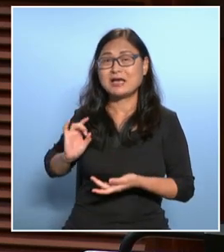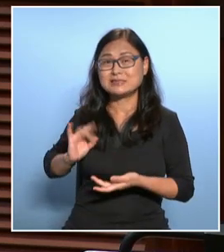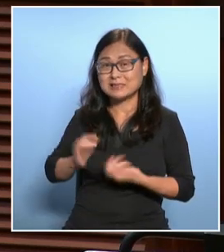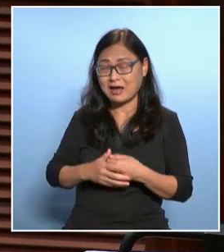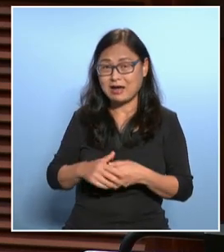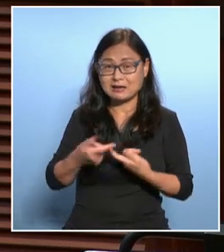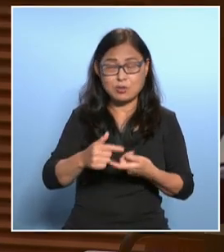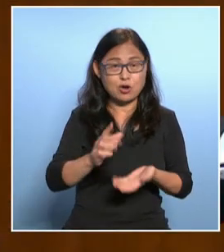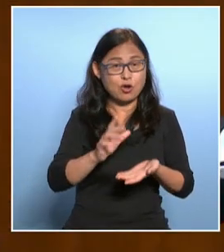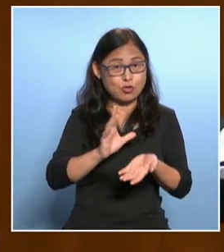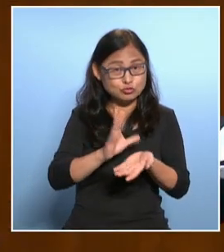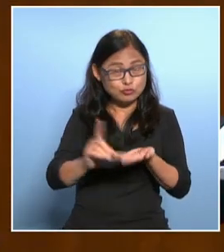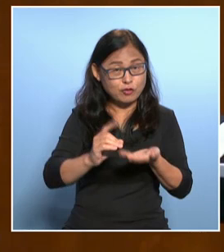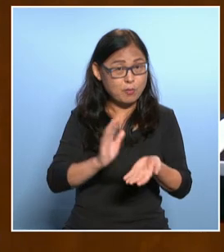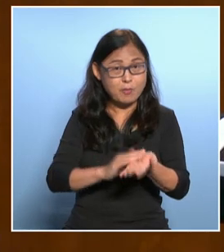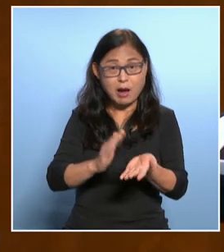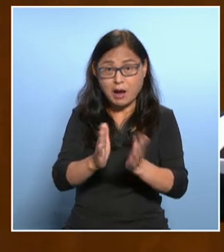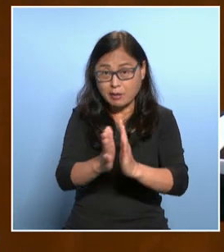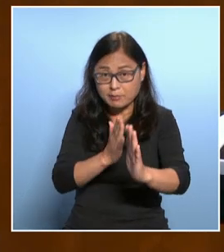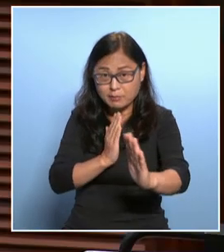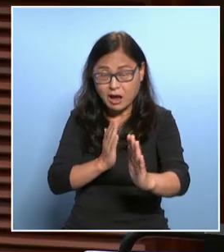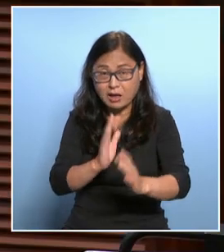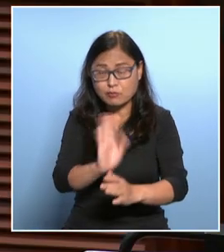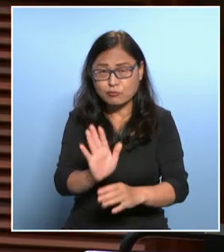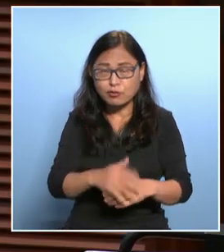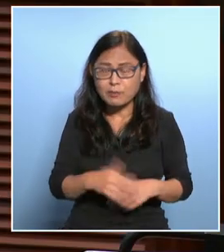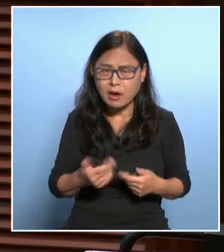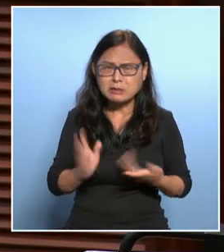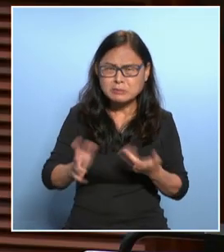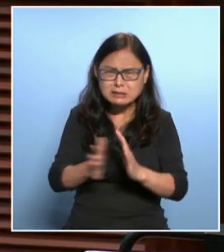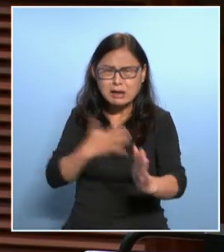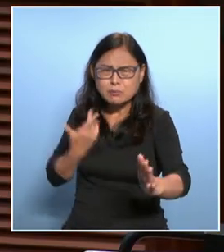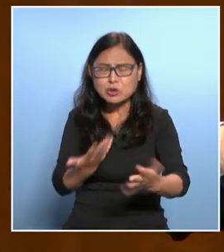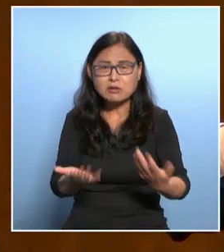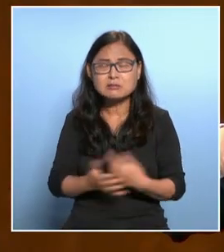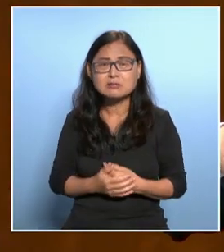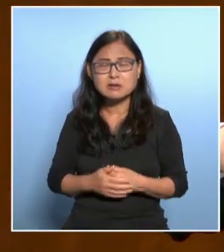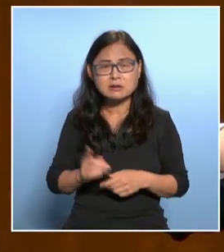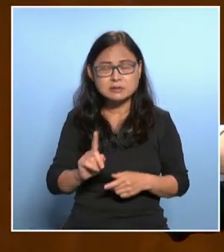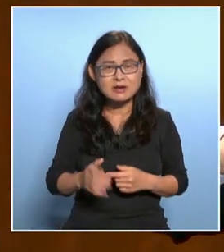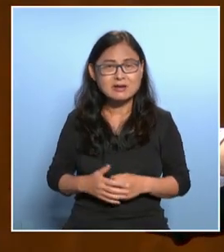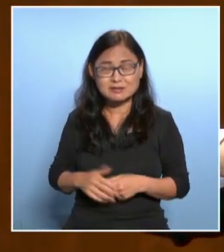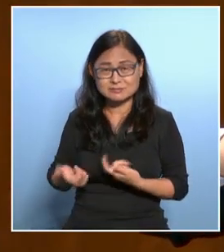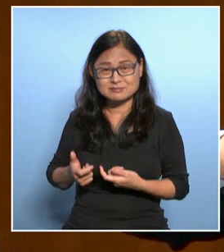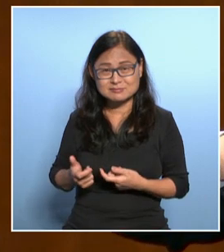the patients to the private sector, is that right? Then the waiting time will be reduced. Then how come the result is like